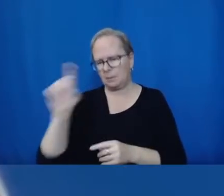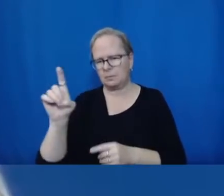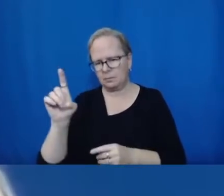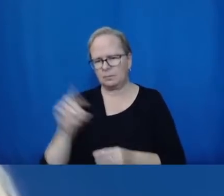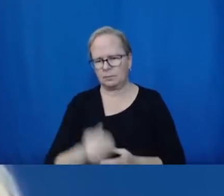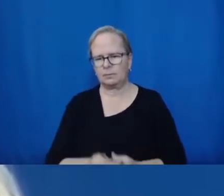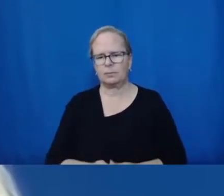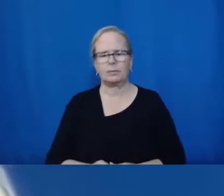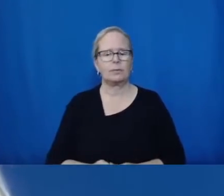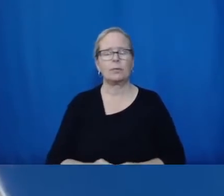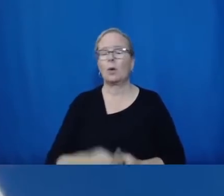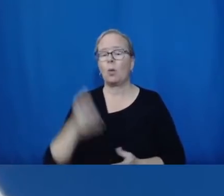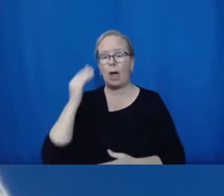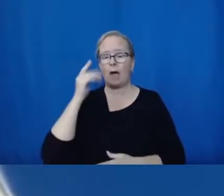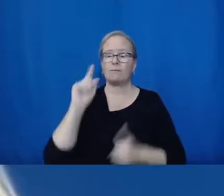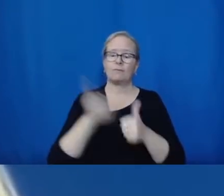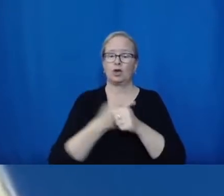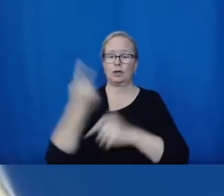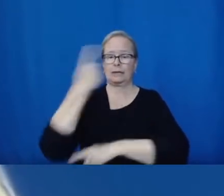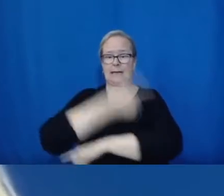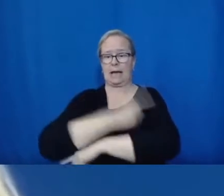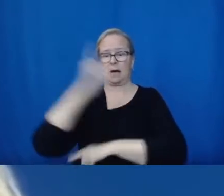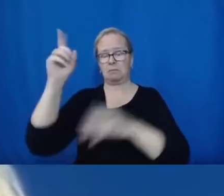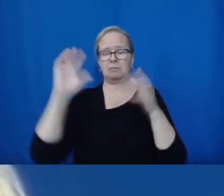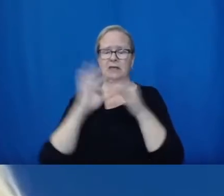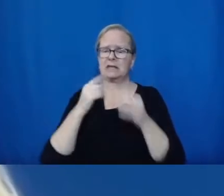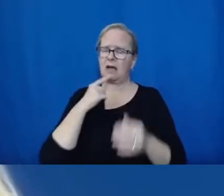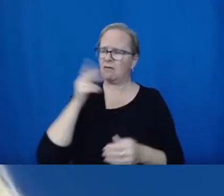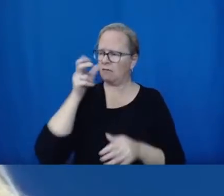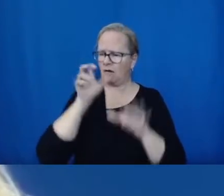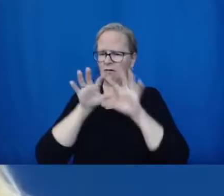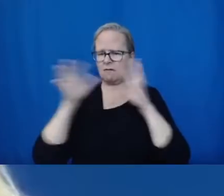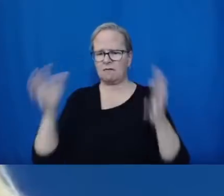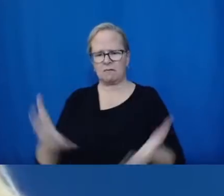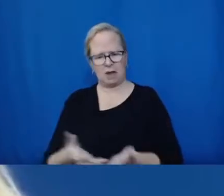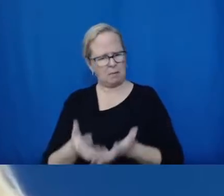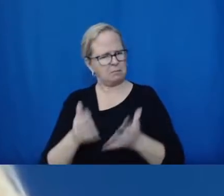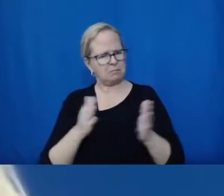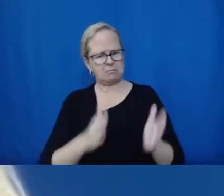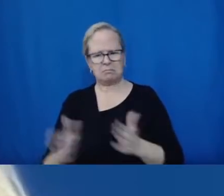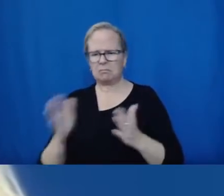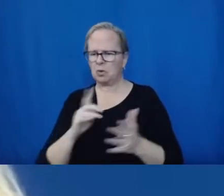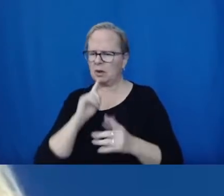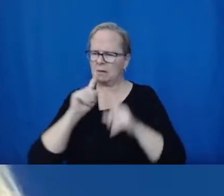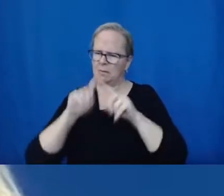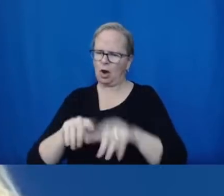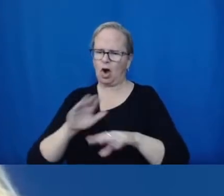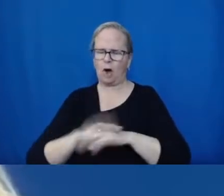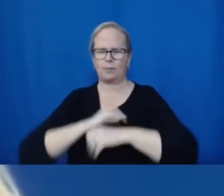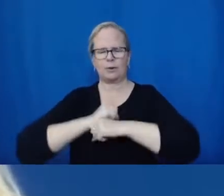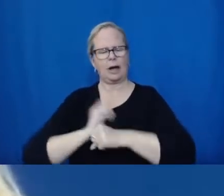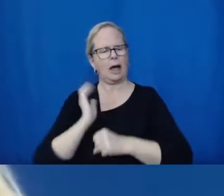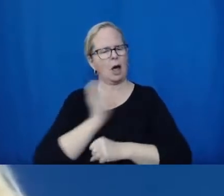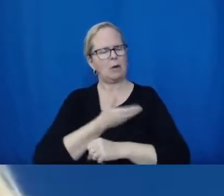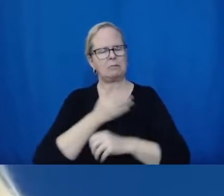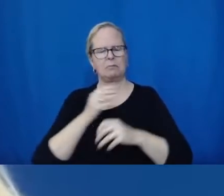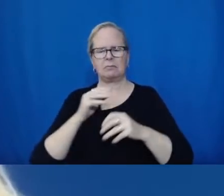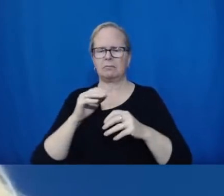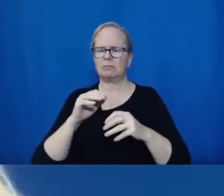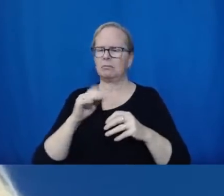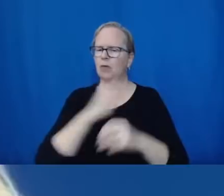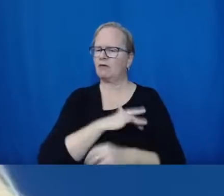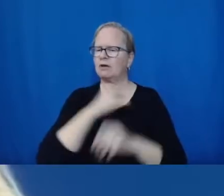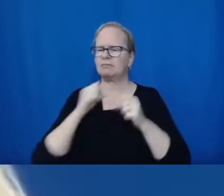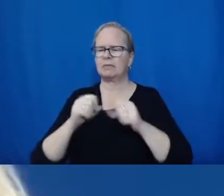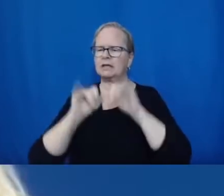claimed from day one that their pandemic management plan was based on protecting our healthcare system, a healthcare system that